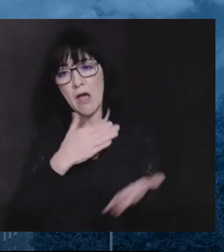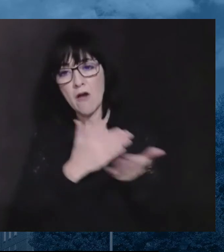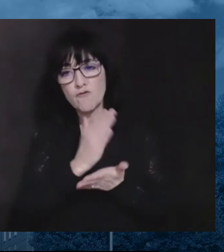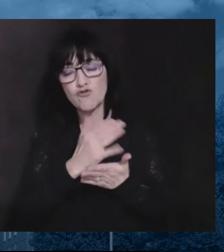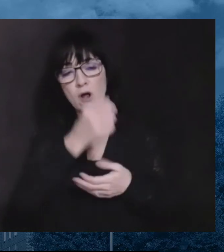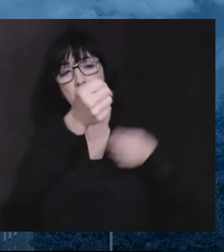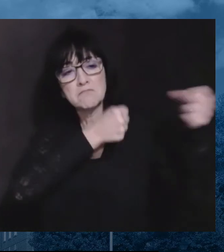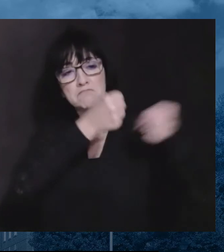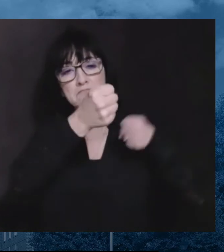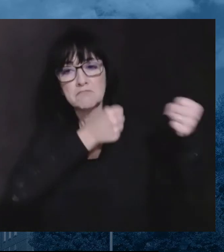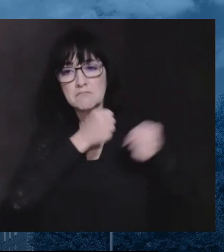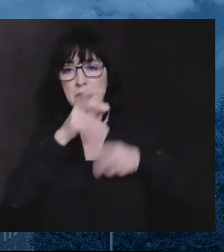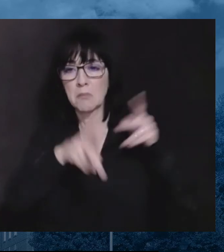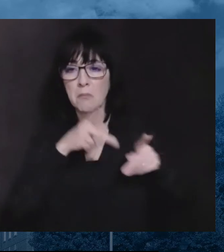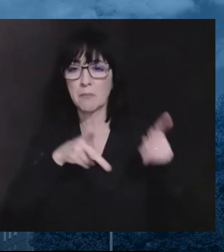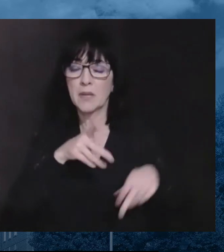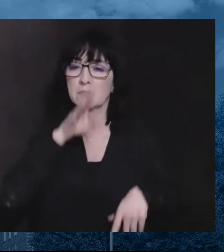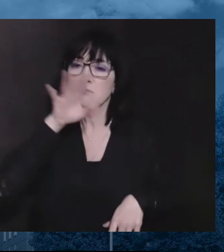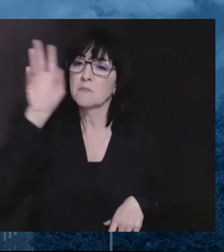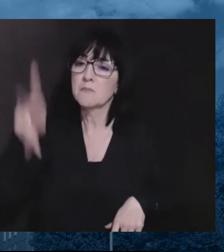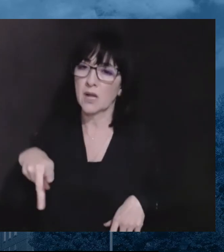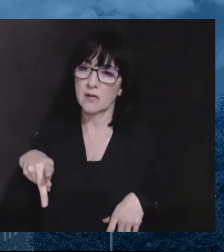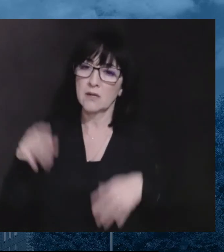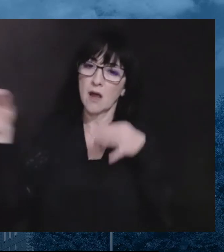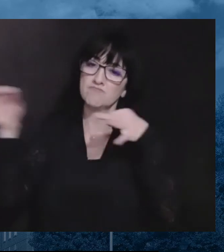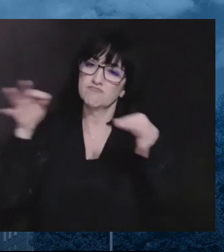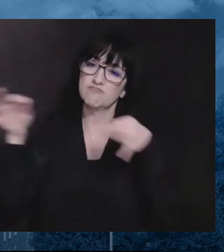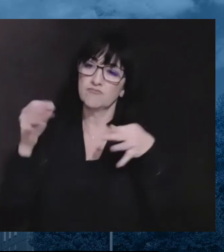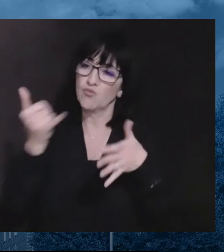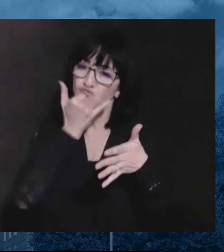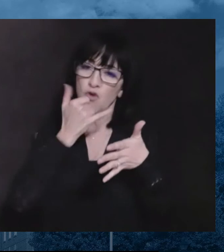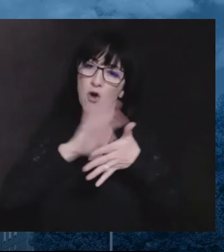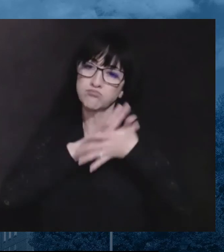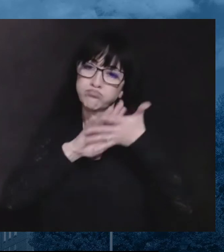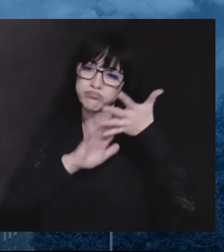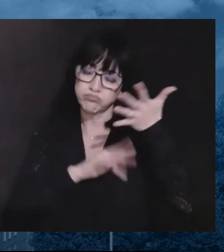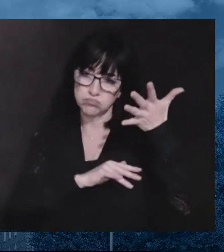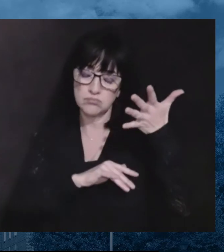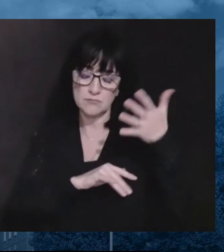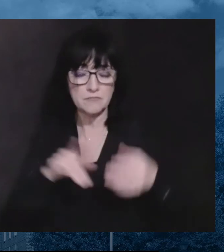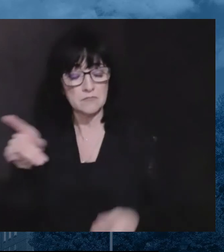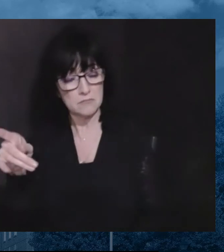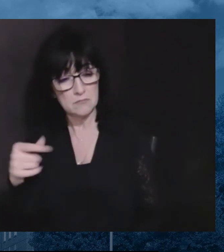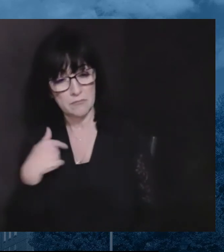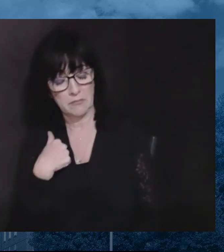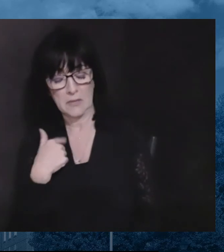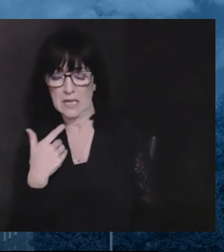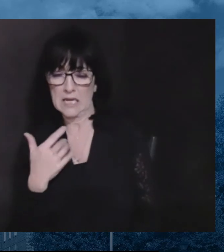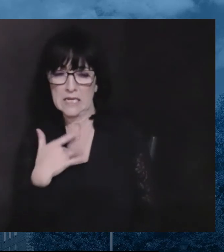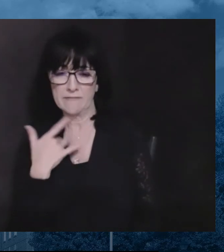think the Department of Corrections and the Commissioner DeMatteis have done a really good job, frankly, in managing